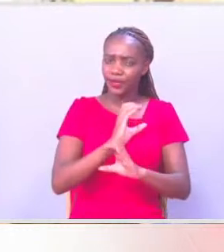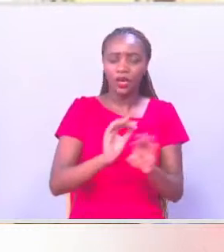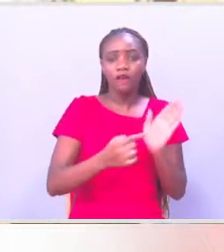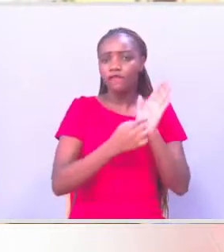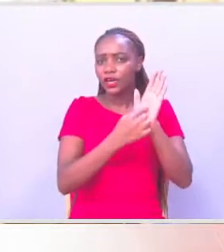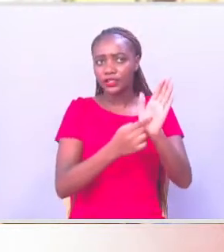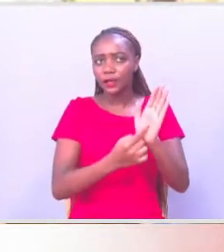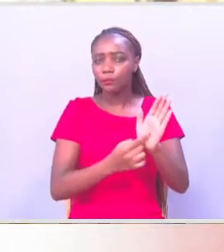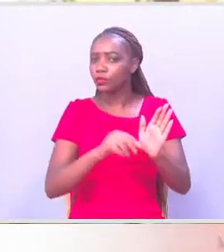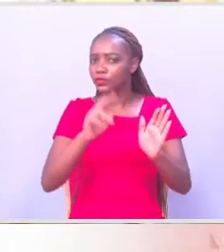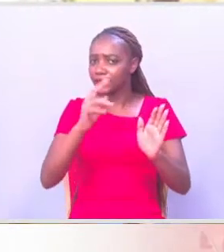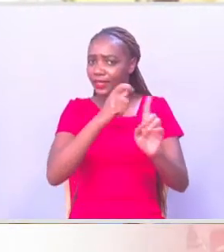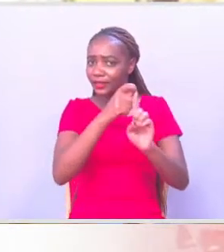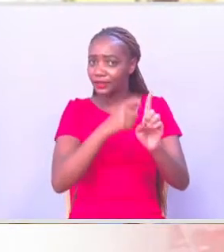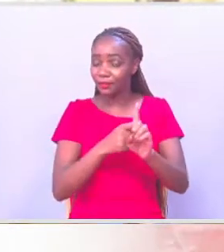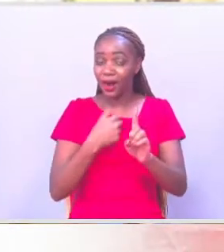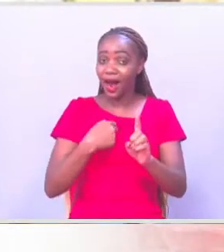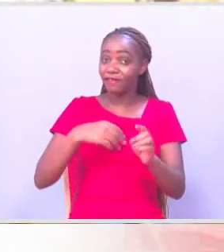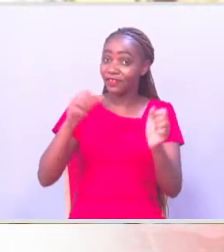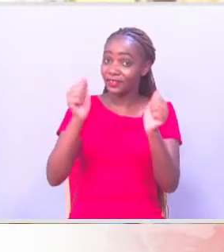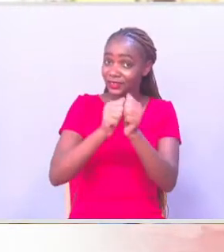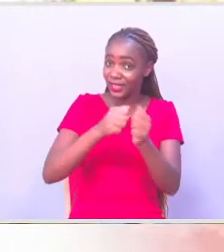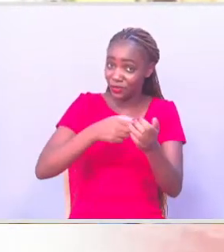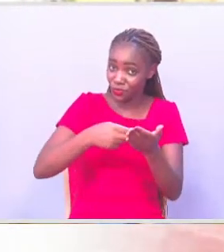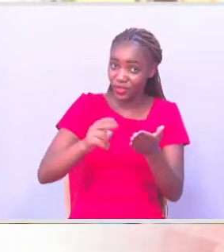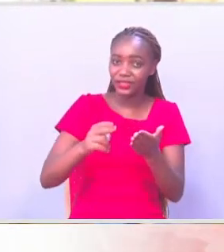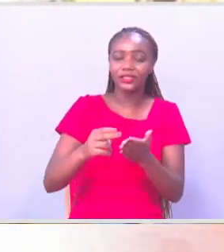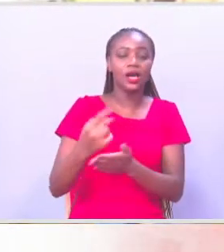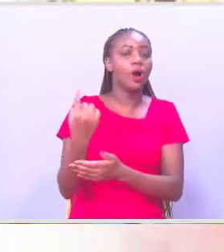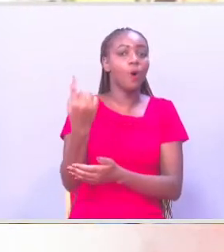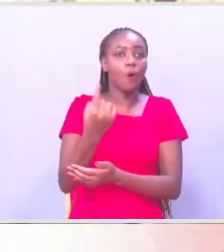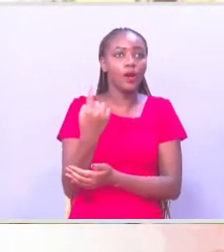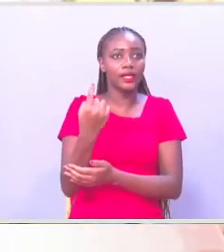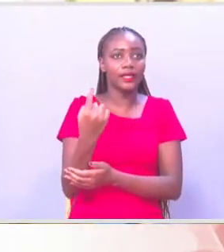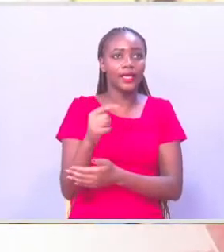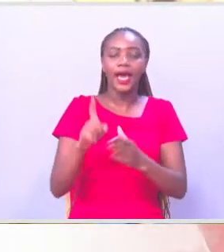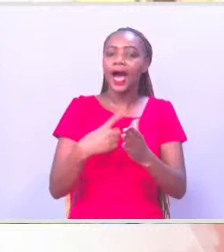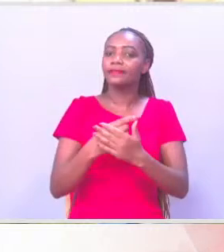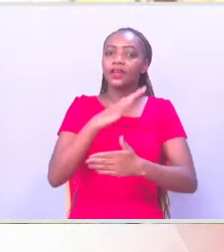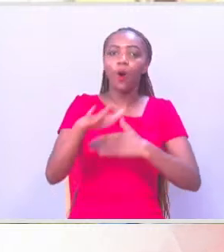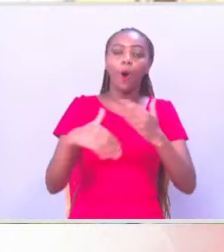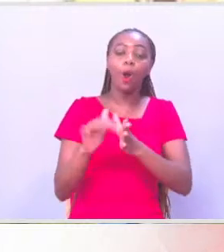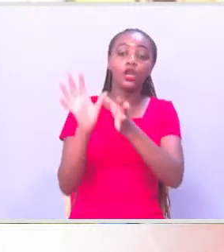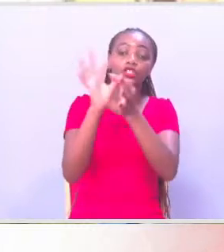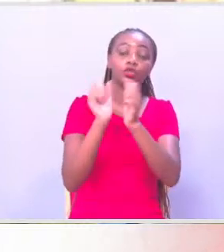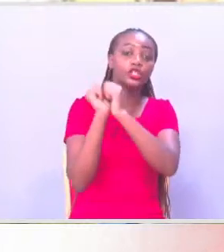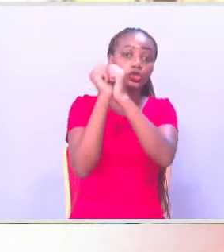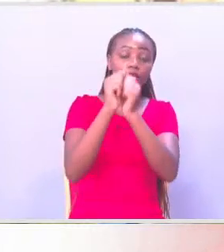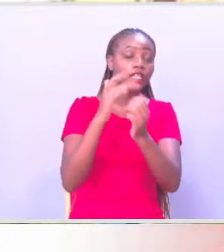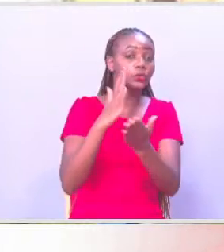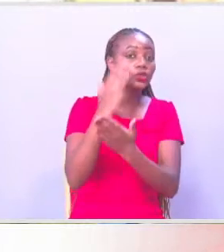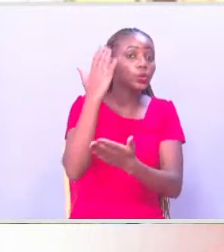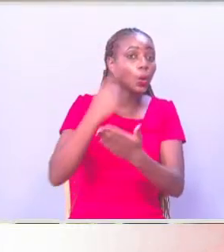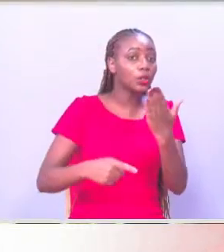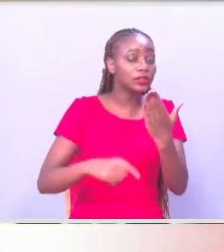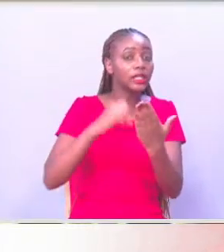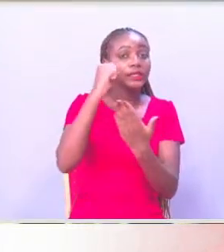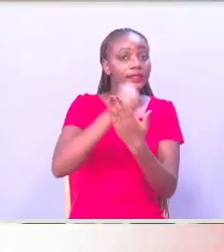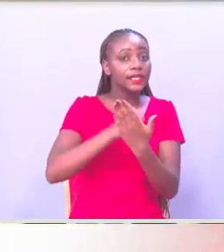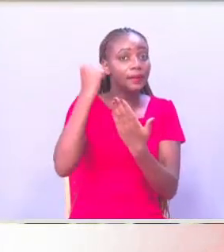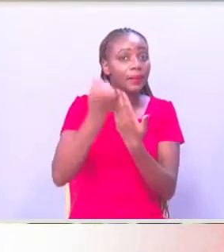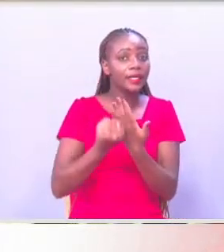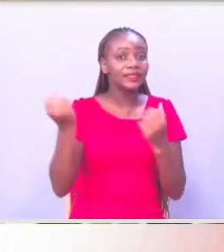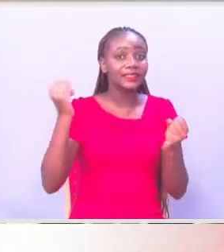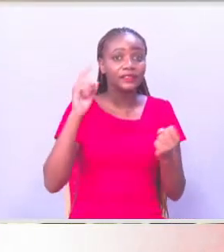yake. Sasa hiyo wamefreeze yote mpaka watoto wamalize syllabus kwa hii wiki 10. Na mimi najua ni pressure